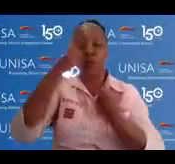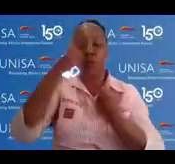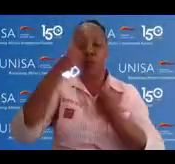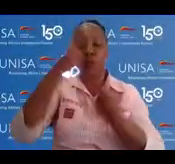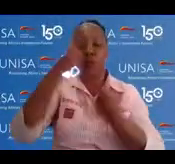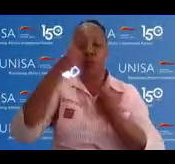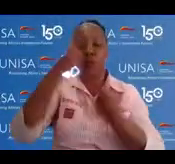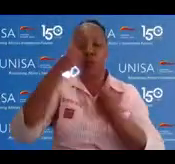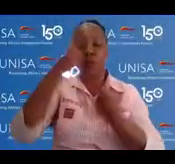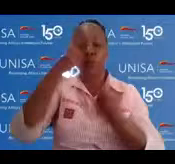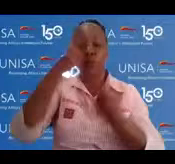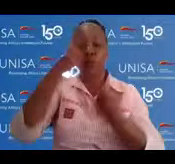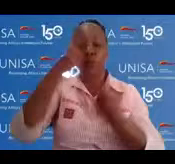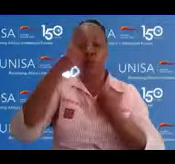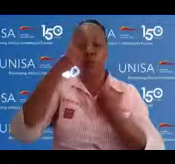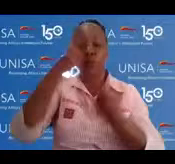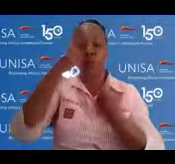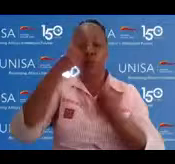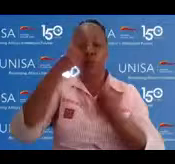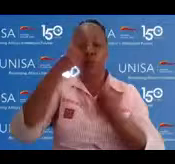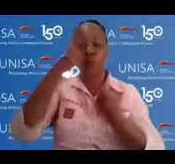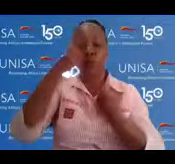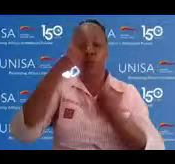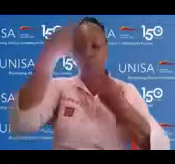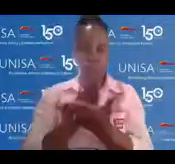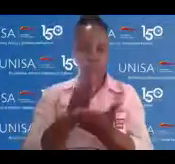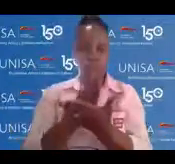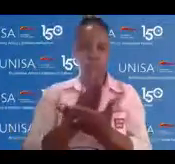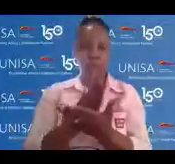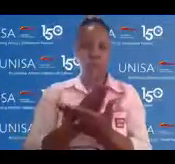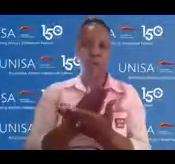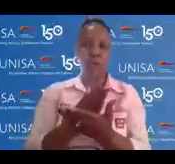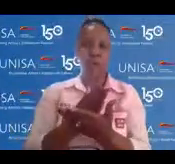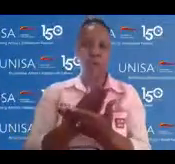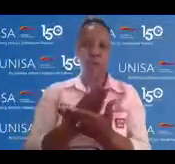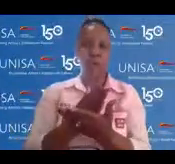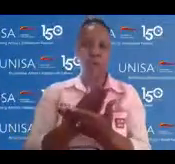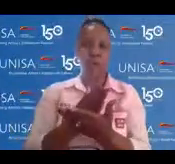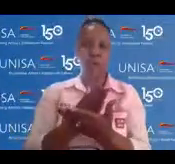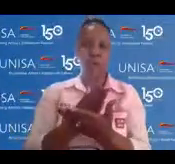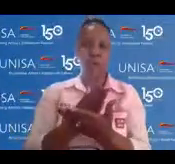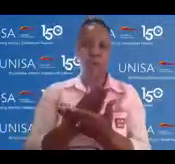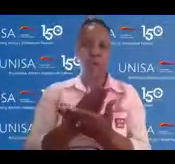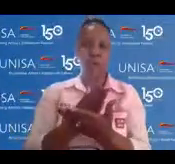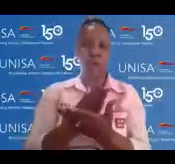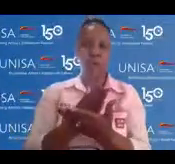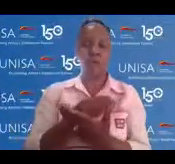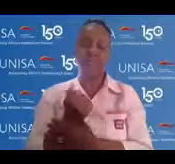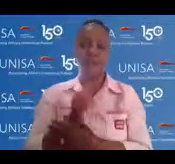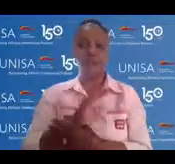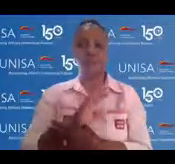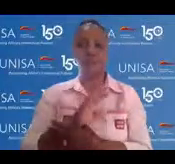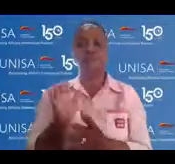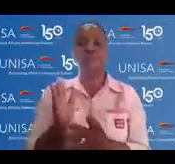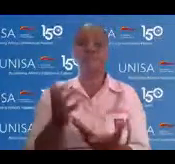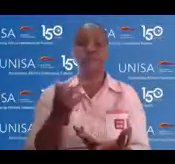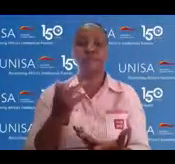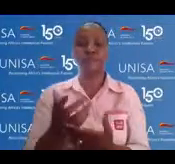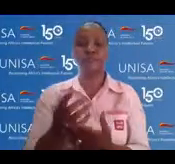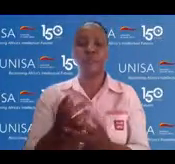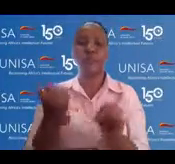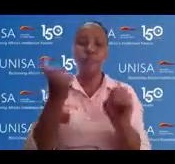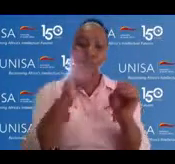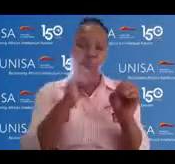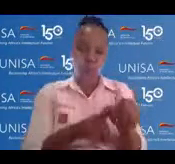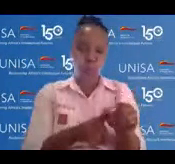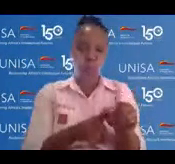very important, and make sure that you understand. And please do not join or do not